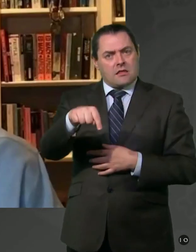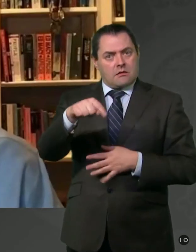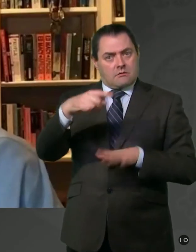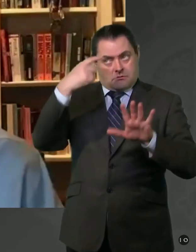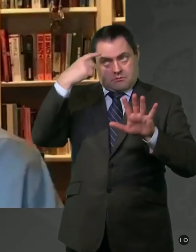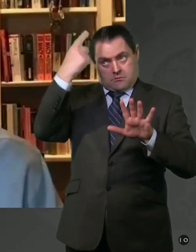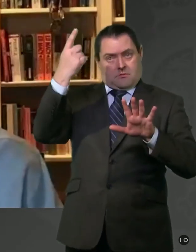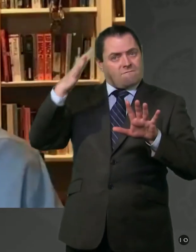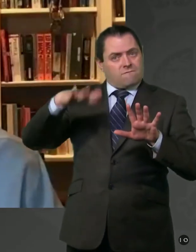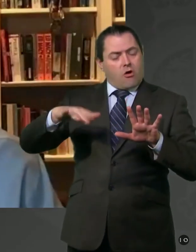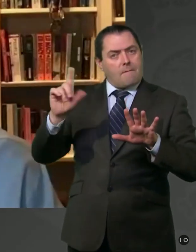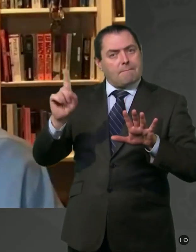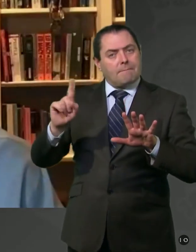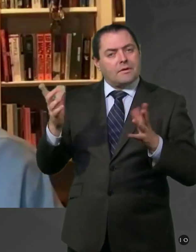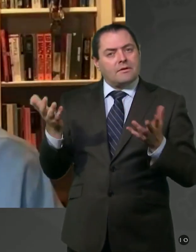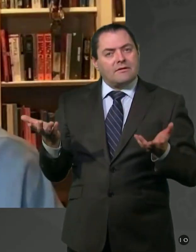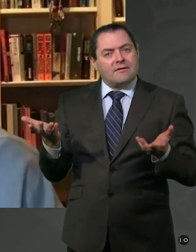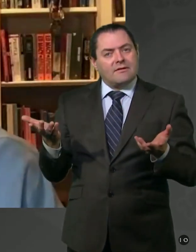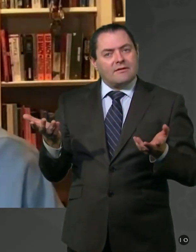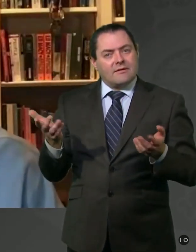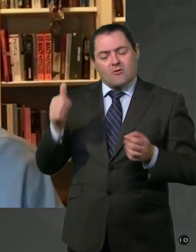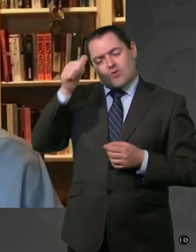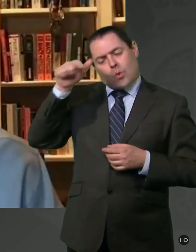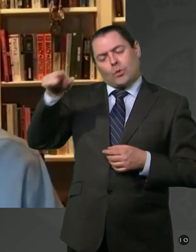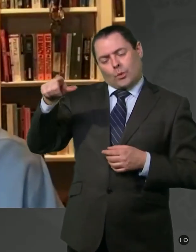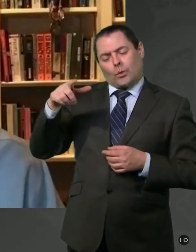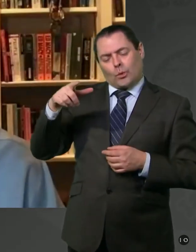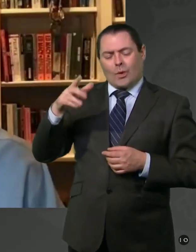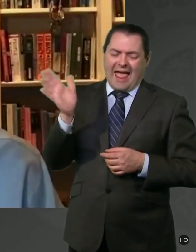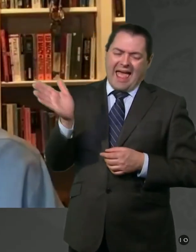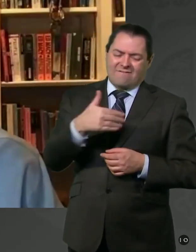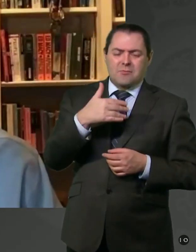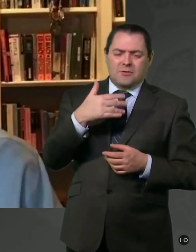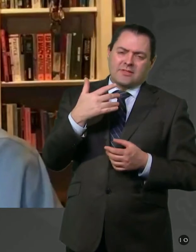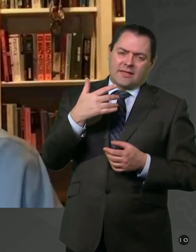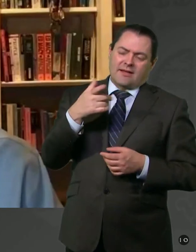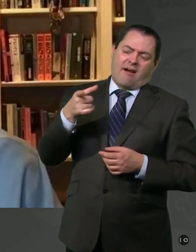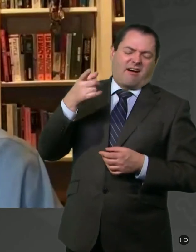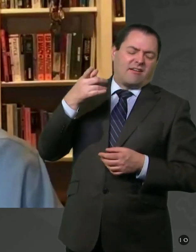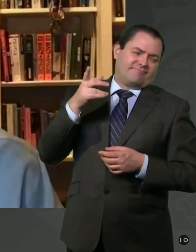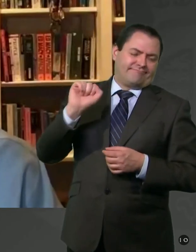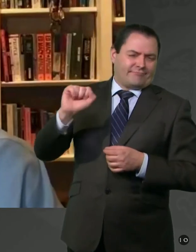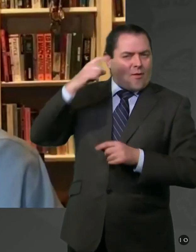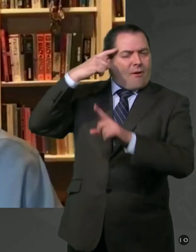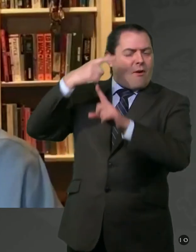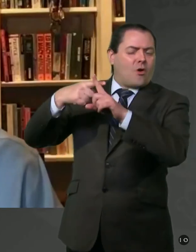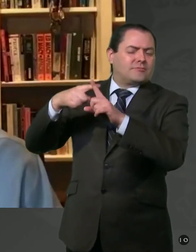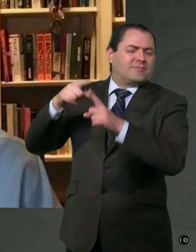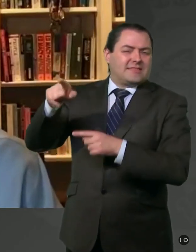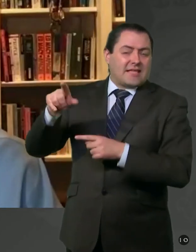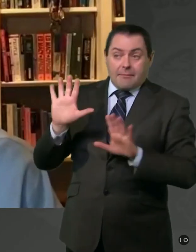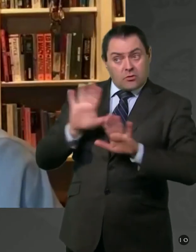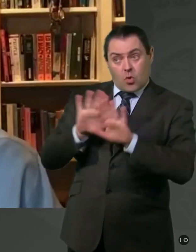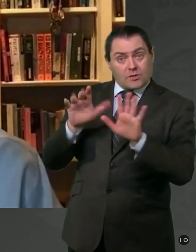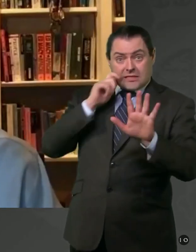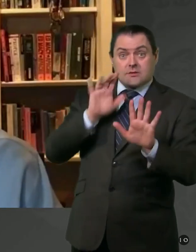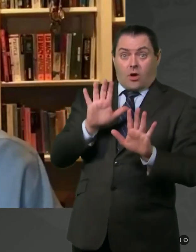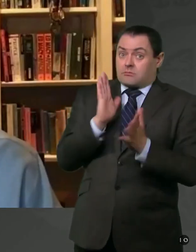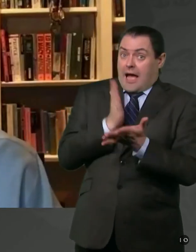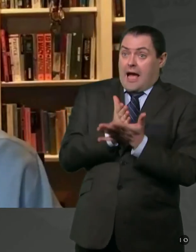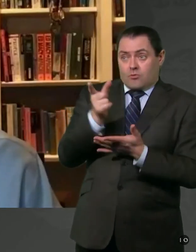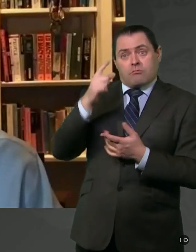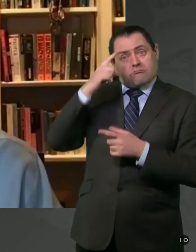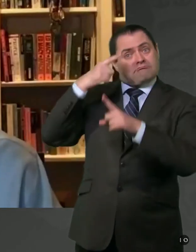optimism, that's no insult, but parents are going to be hanging on that, as you well know. It's 5.5 weeks away. They're going to be